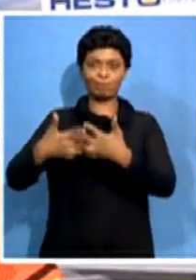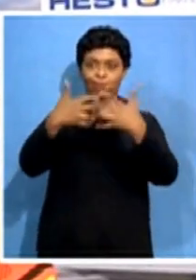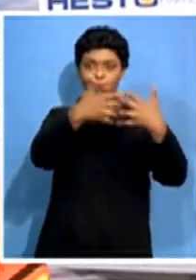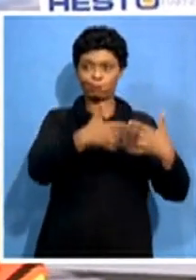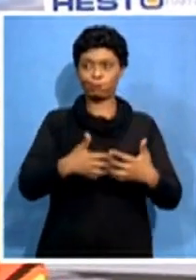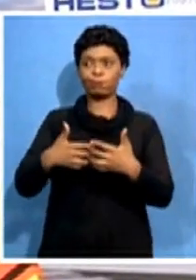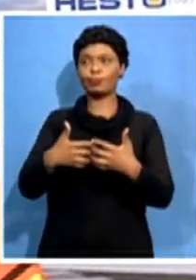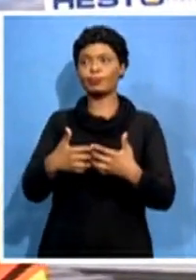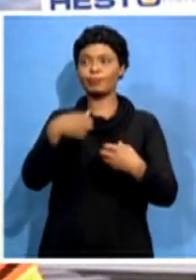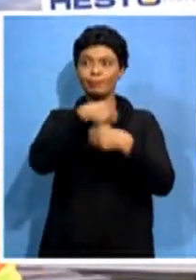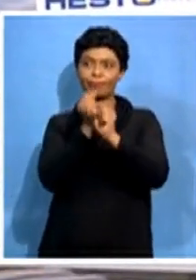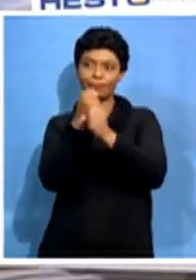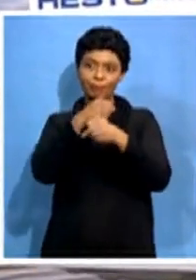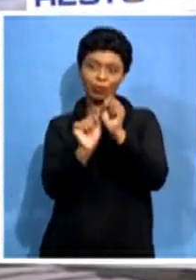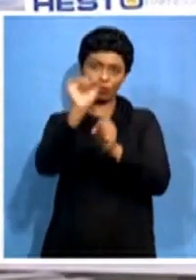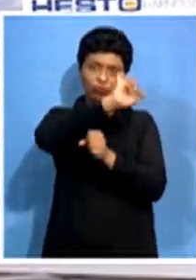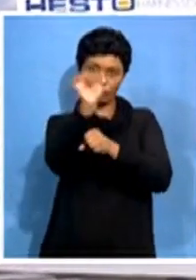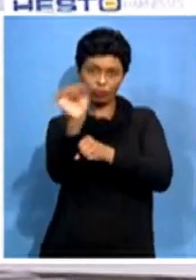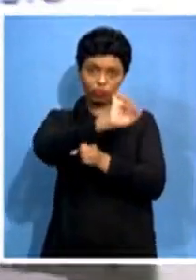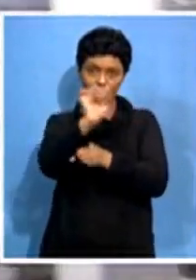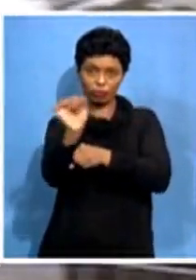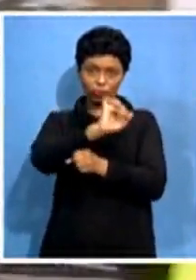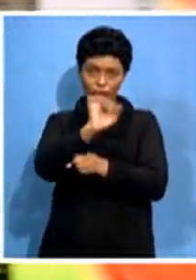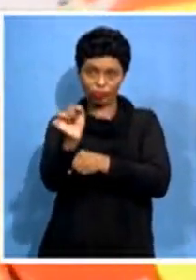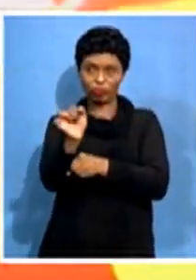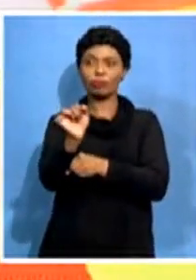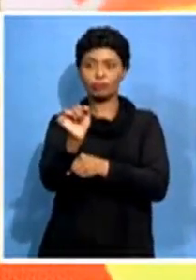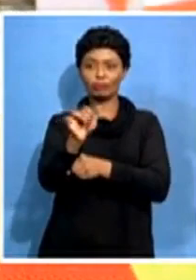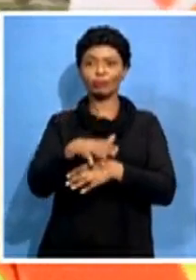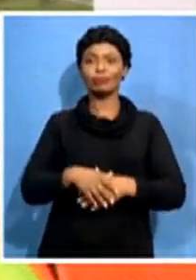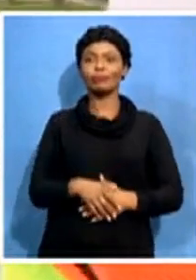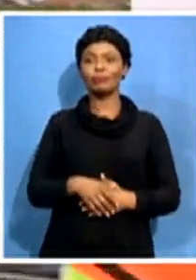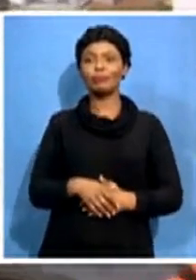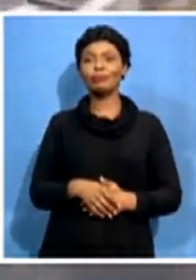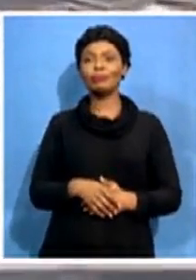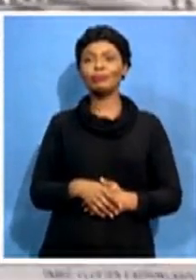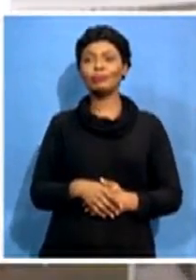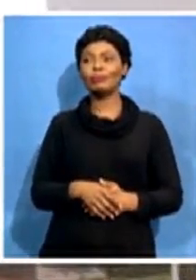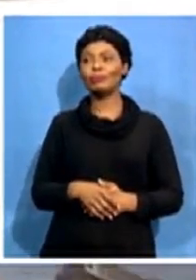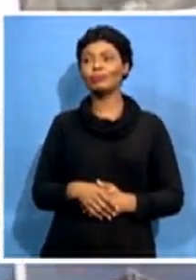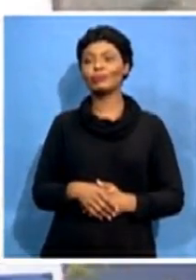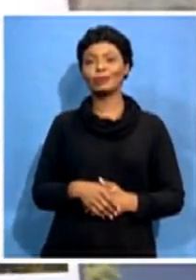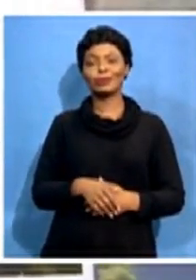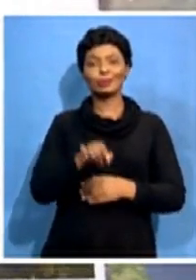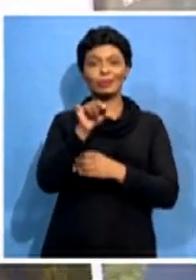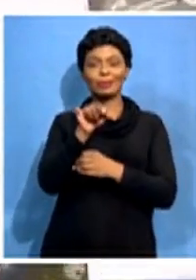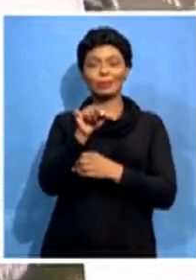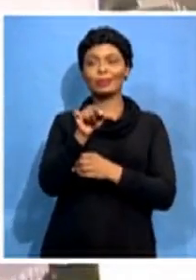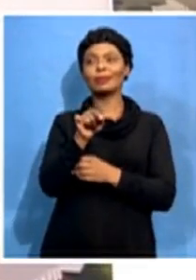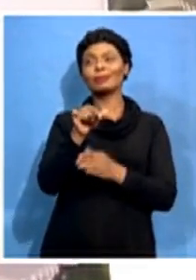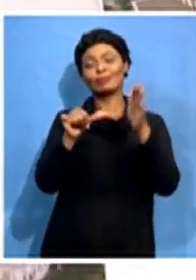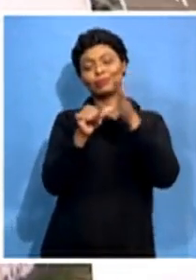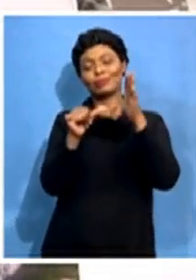automold injection of plastic parts. And then across here, very importantly, we have